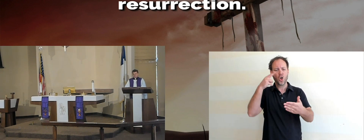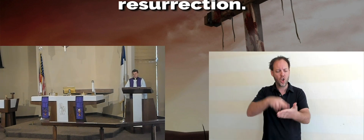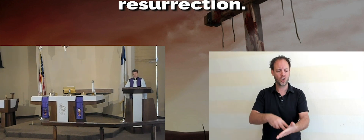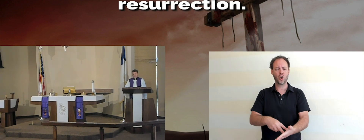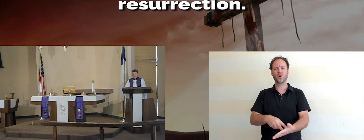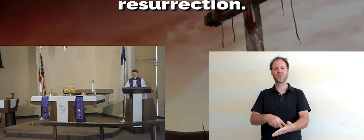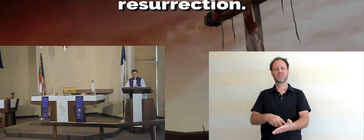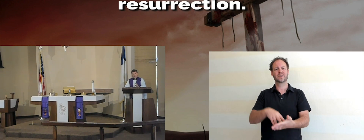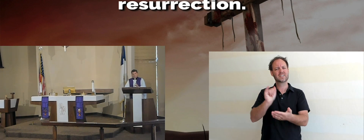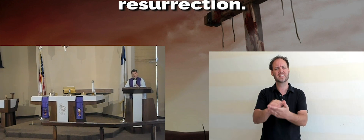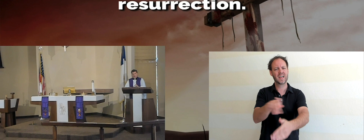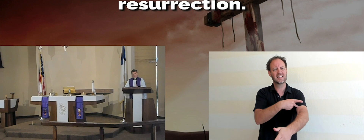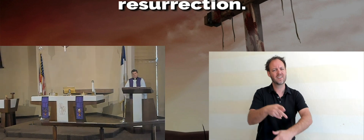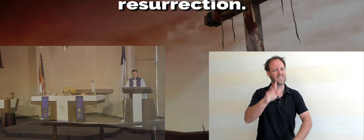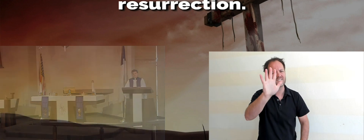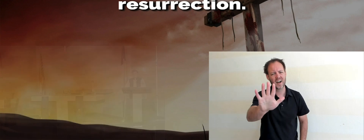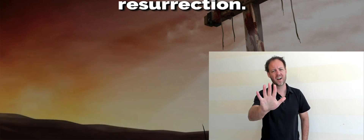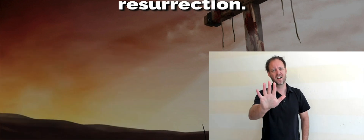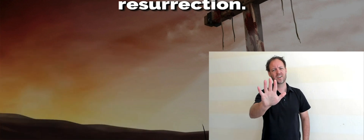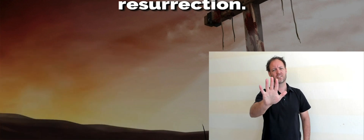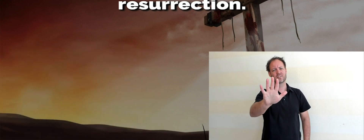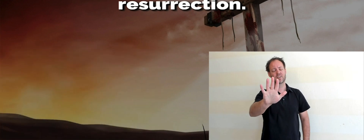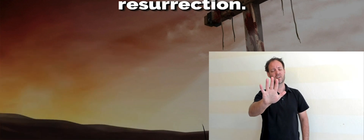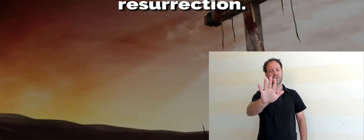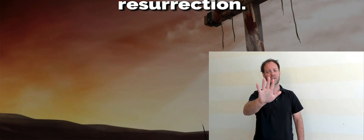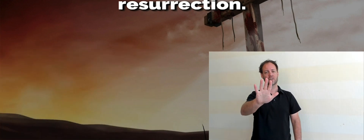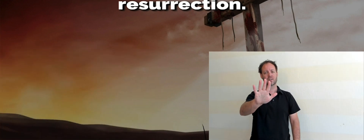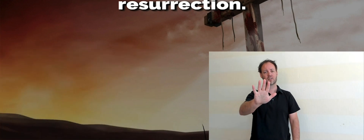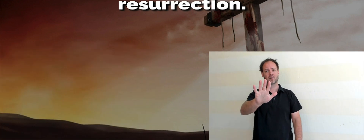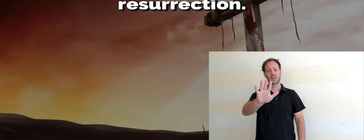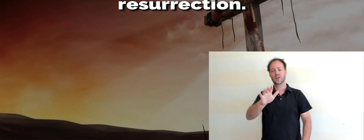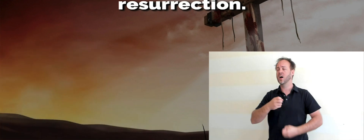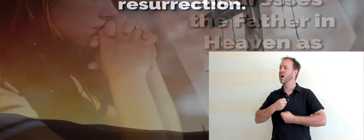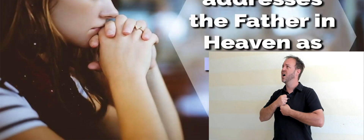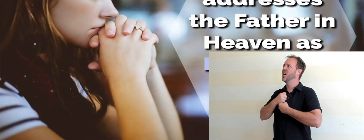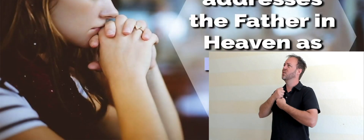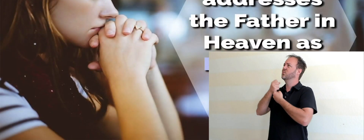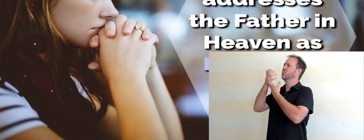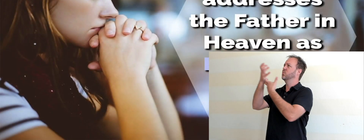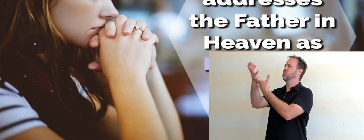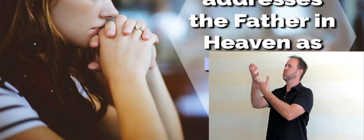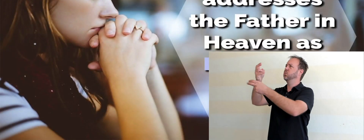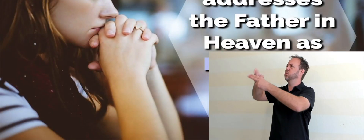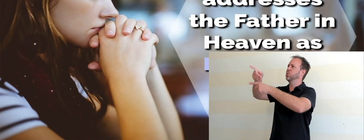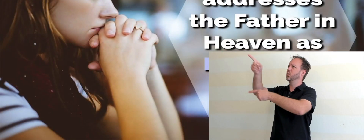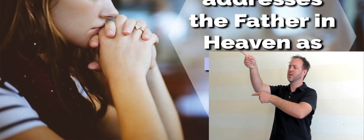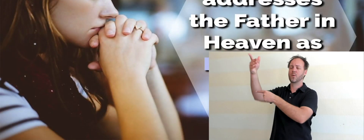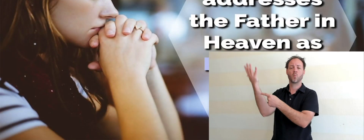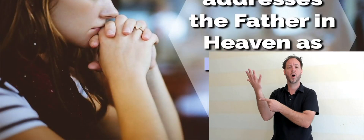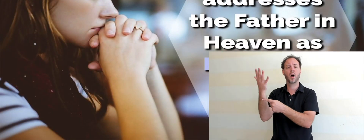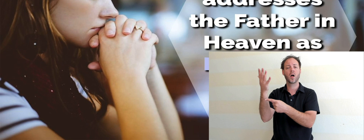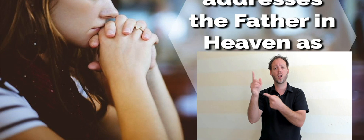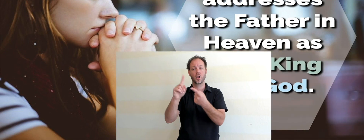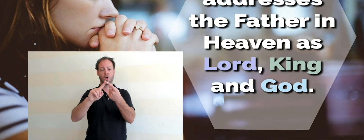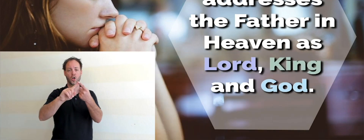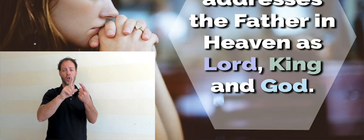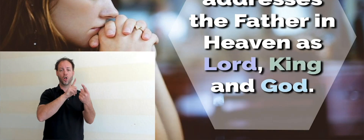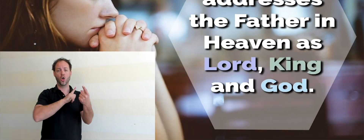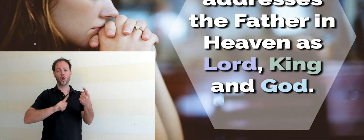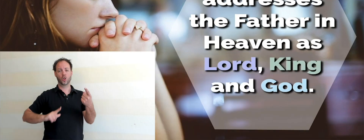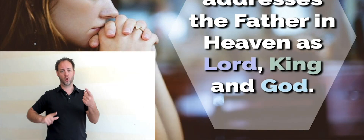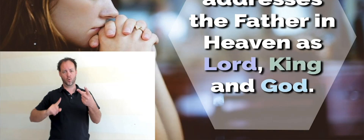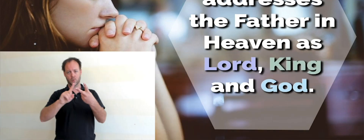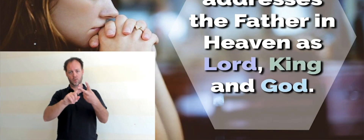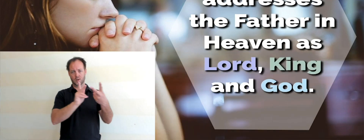Notice that Psalm 5 addresses our Father in heaven as Lord, King,